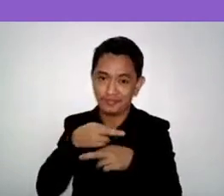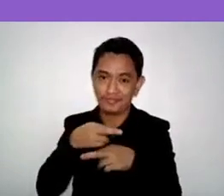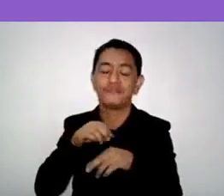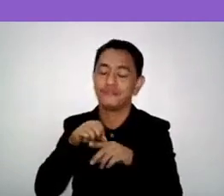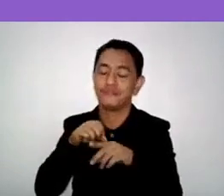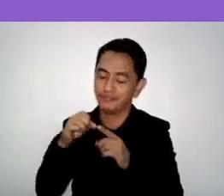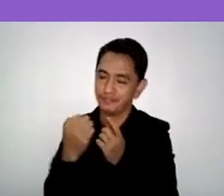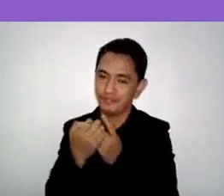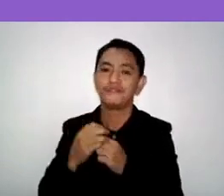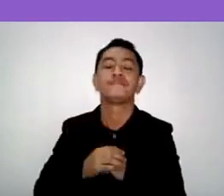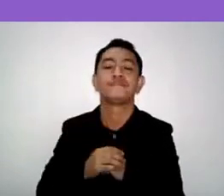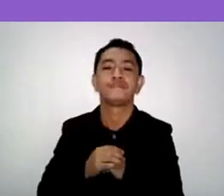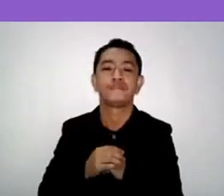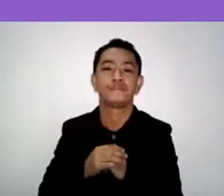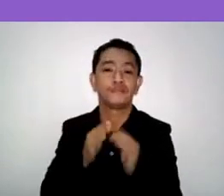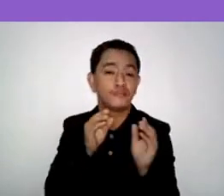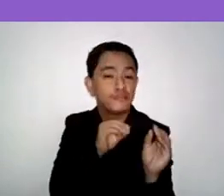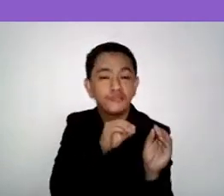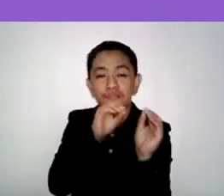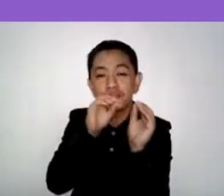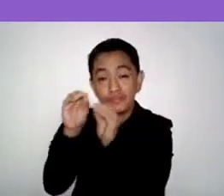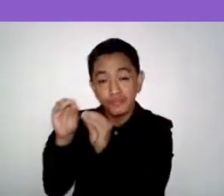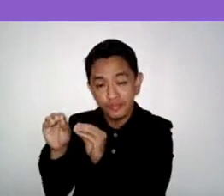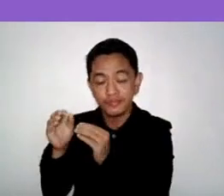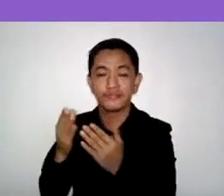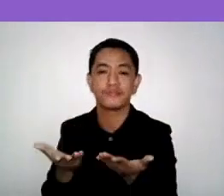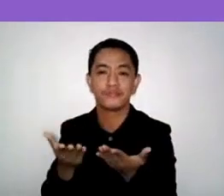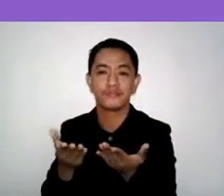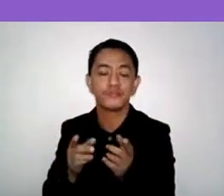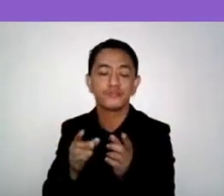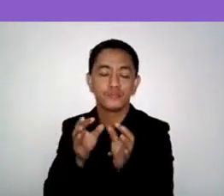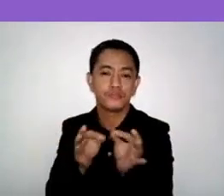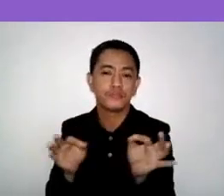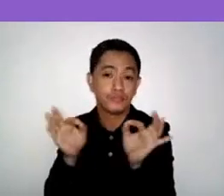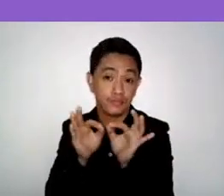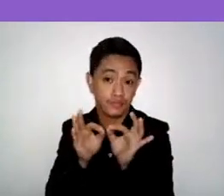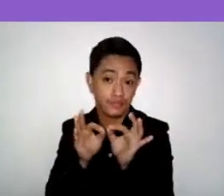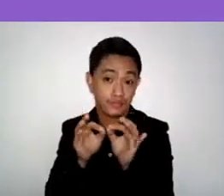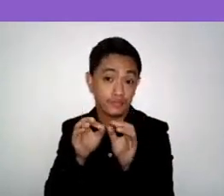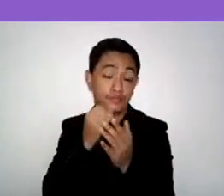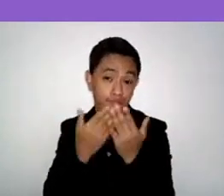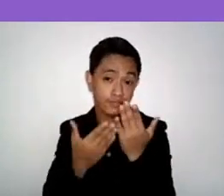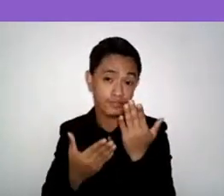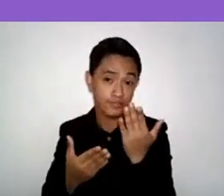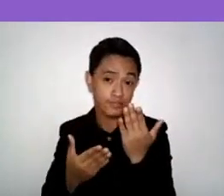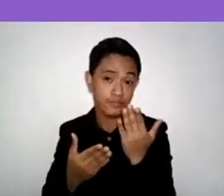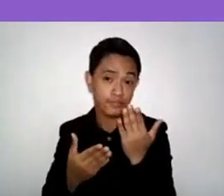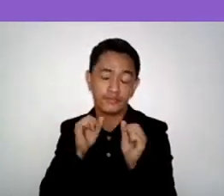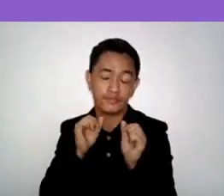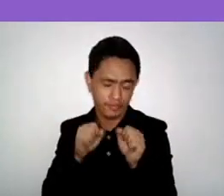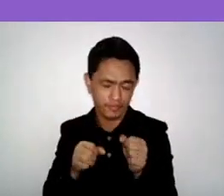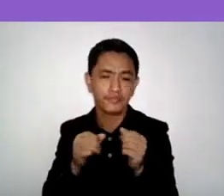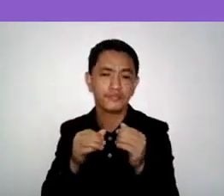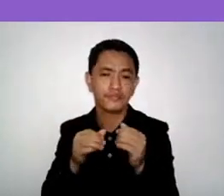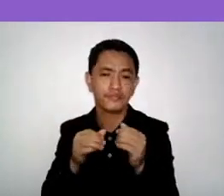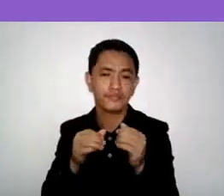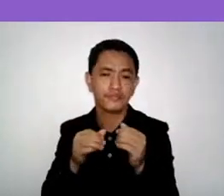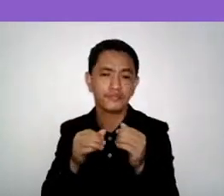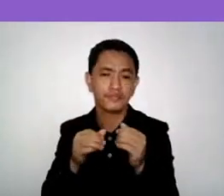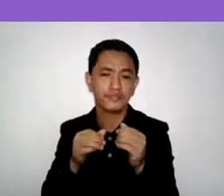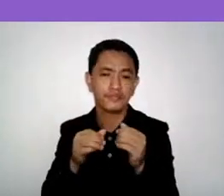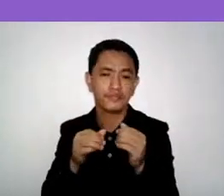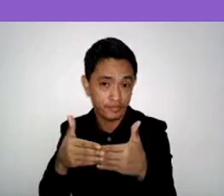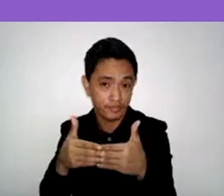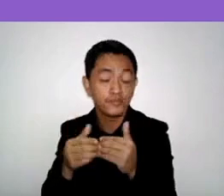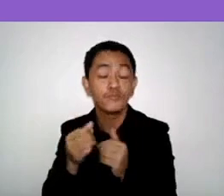surely facilitate learning in an inclusive classroom environment. Moving forward, it is crucial